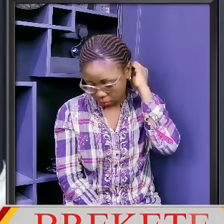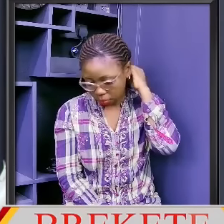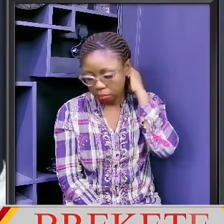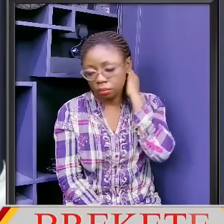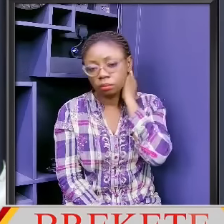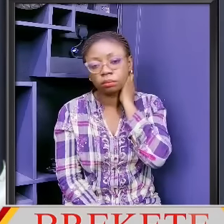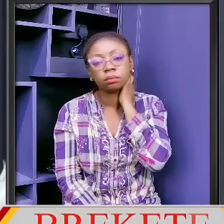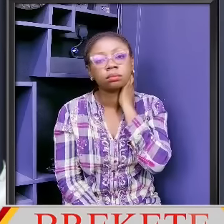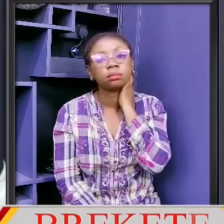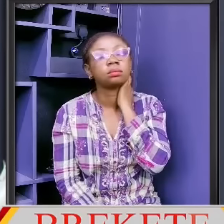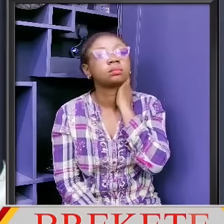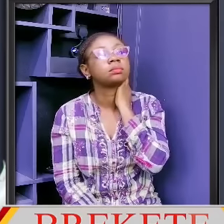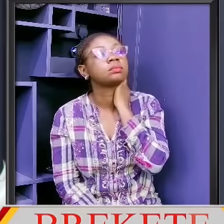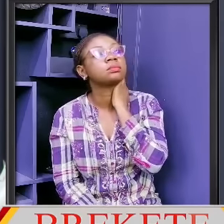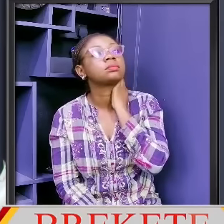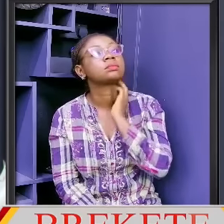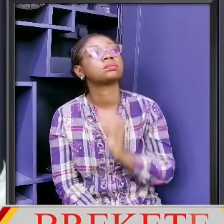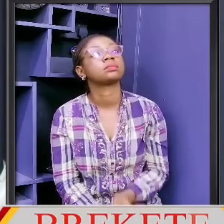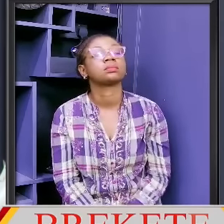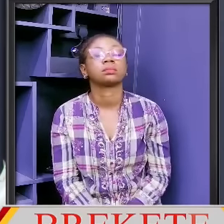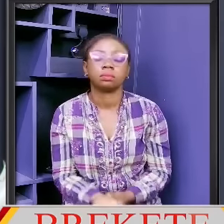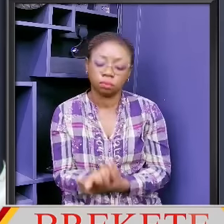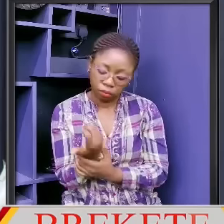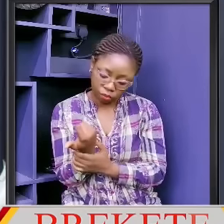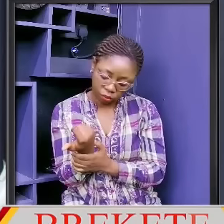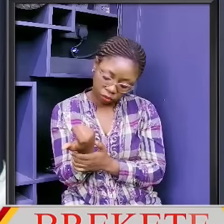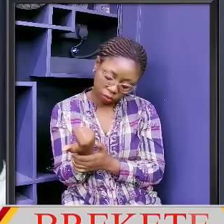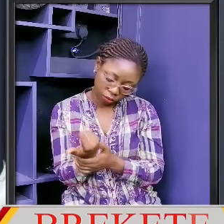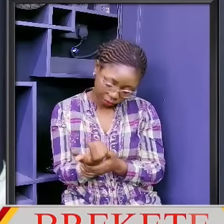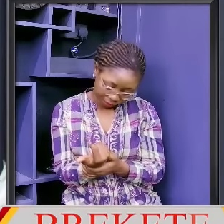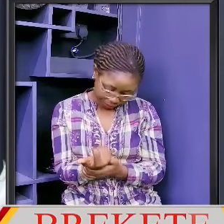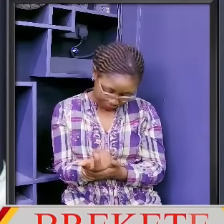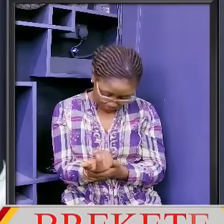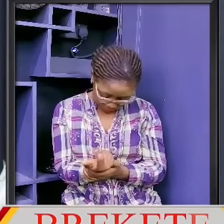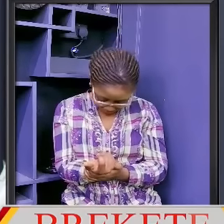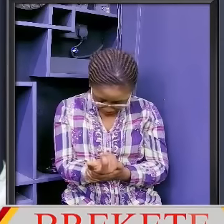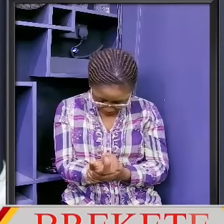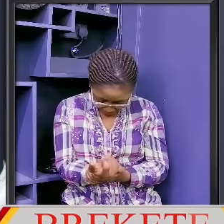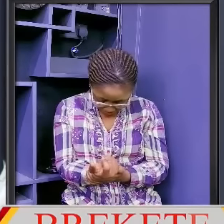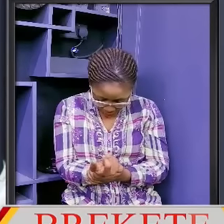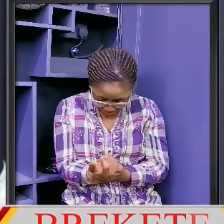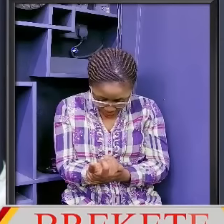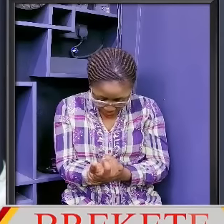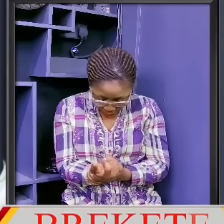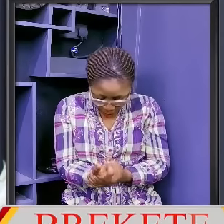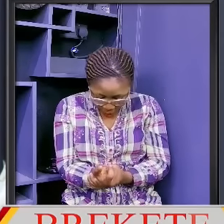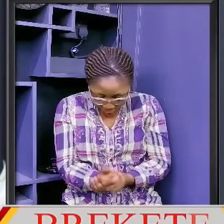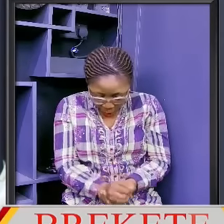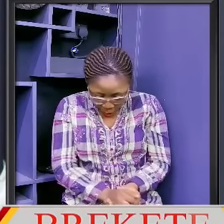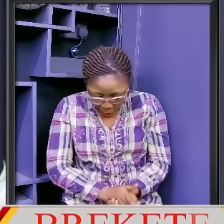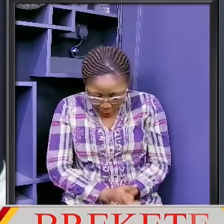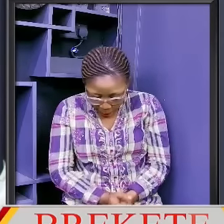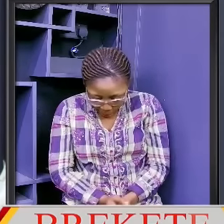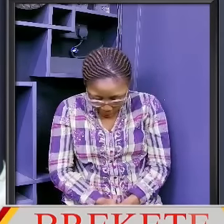To akwai case inda muke yi ne yanzu kai tsaye wata baiwa Allah Hadiza